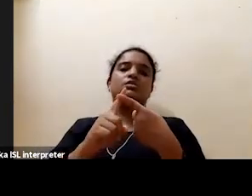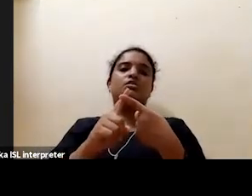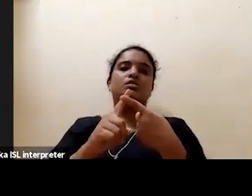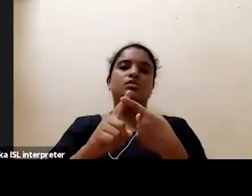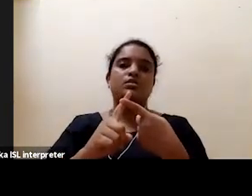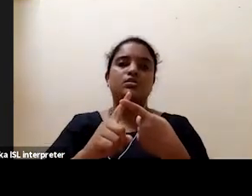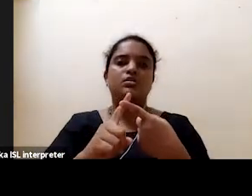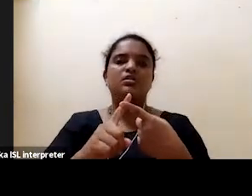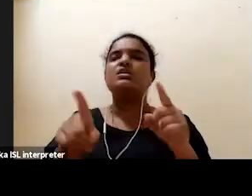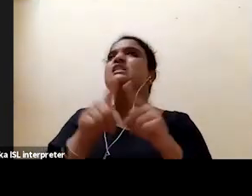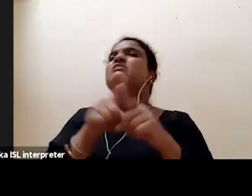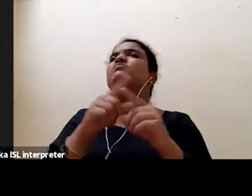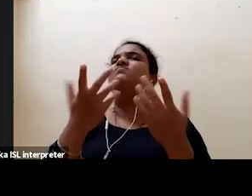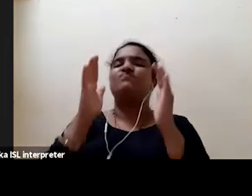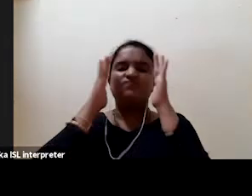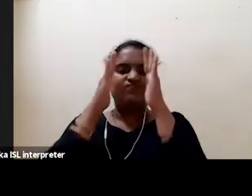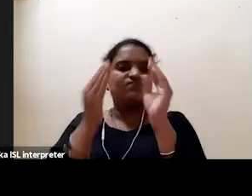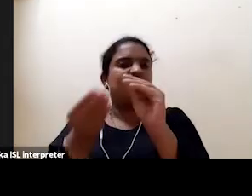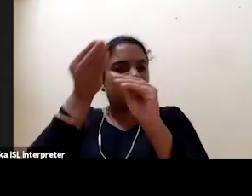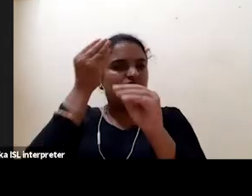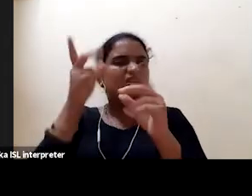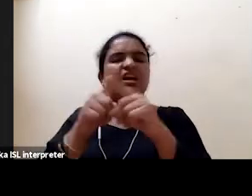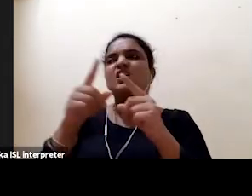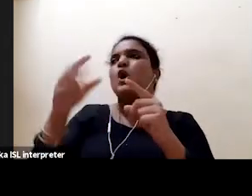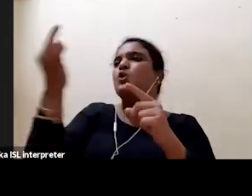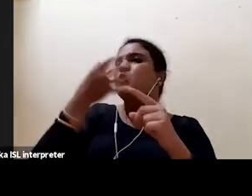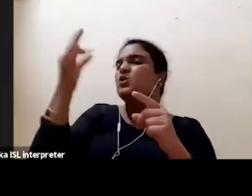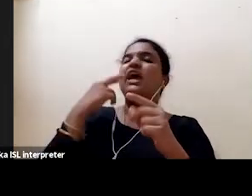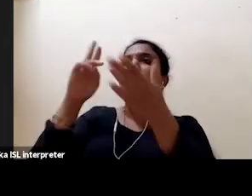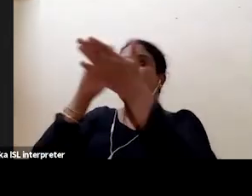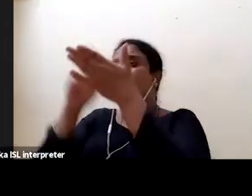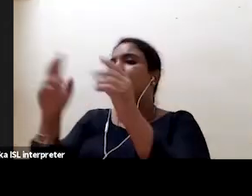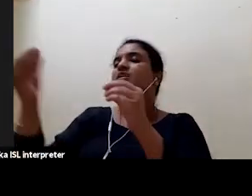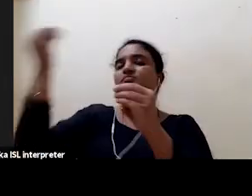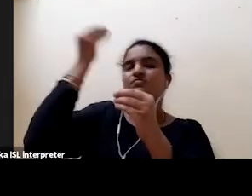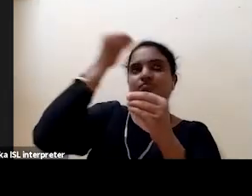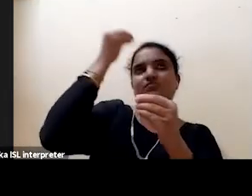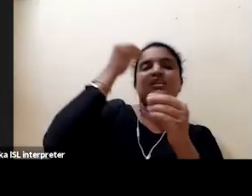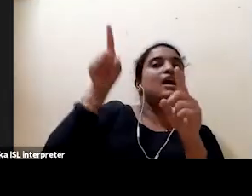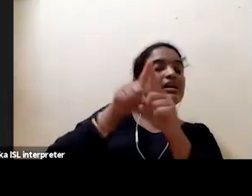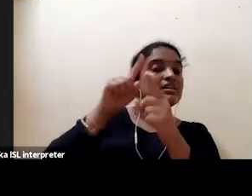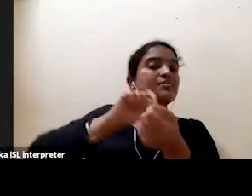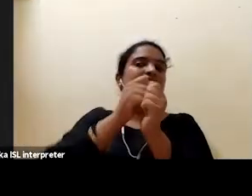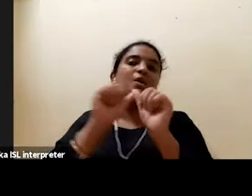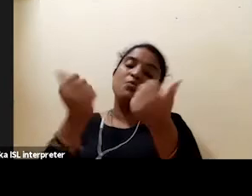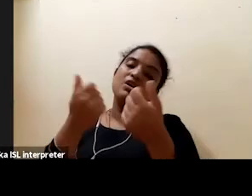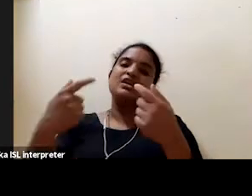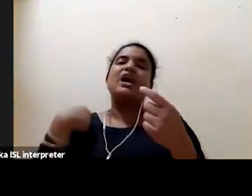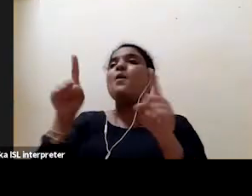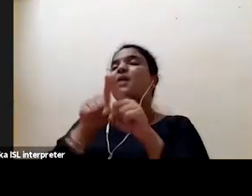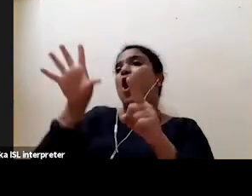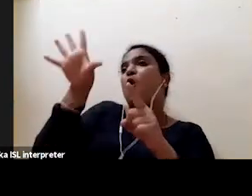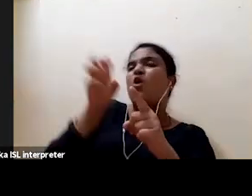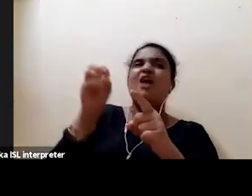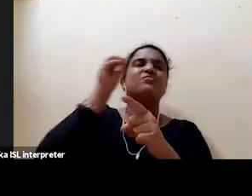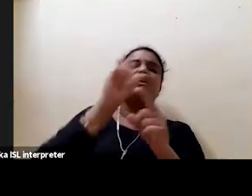will keep absorbing all this subconsciously. And it's never, you should never aim at imitating someone else's style, because if someone